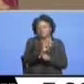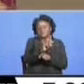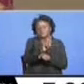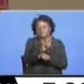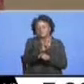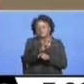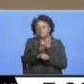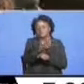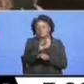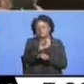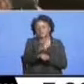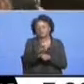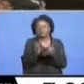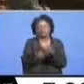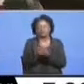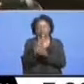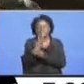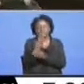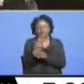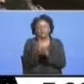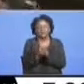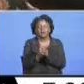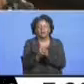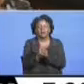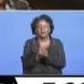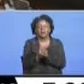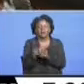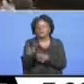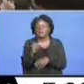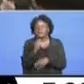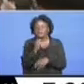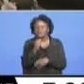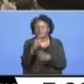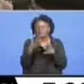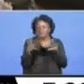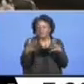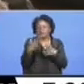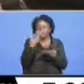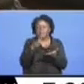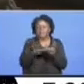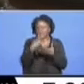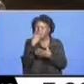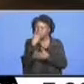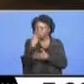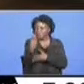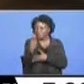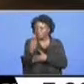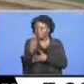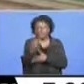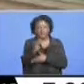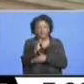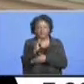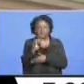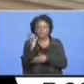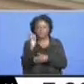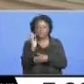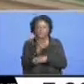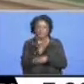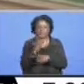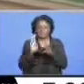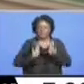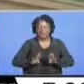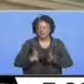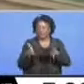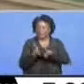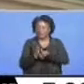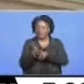know, the big bad wolf was supposed to eventually come. I didn't portray him in this work because we act like the big bad wolf doesn't exist. That's what artist